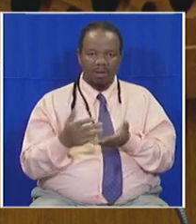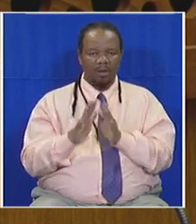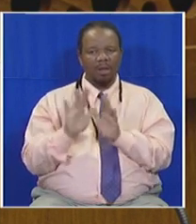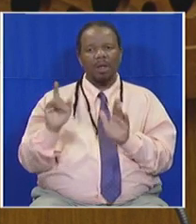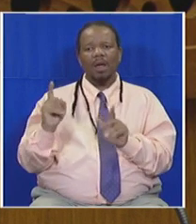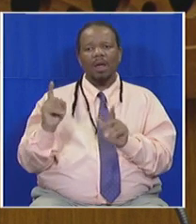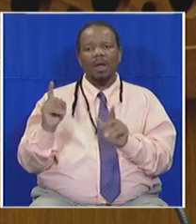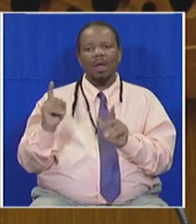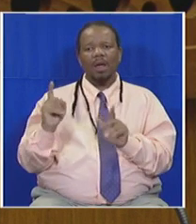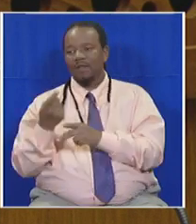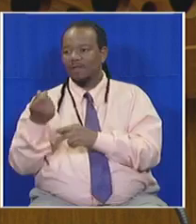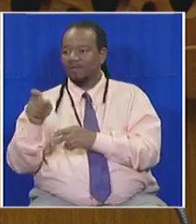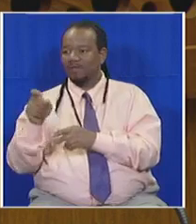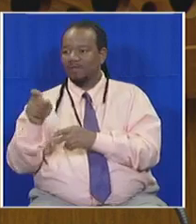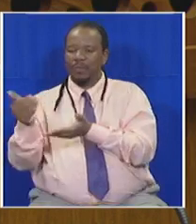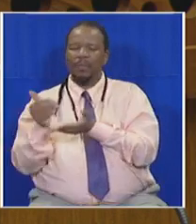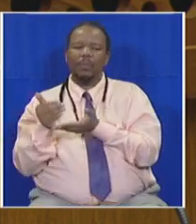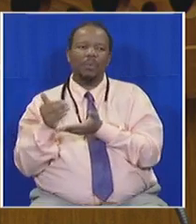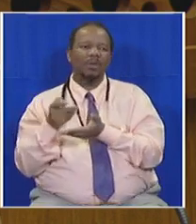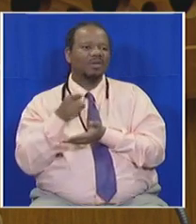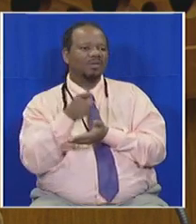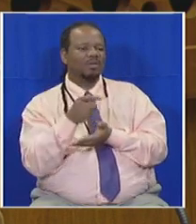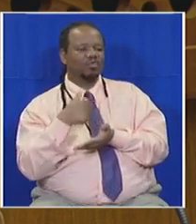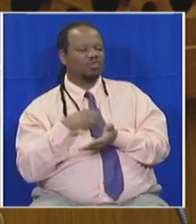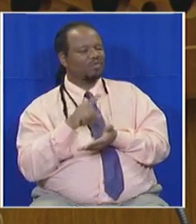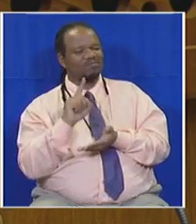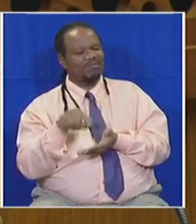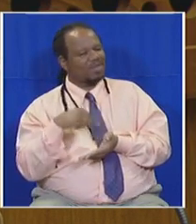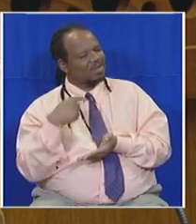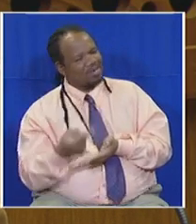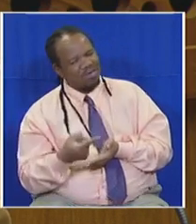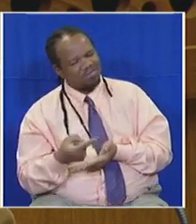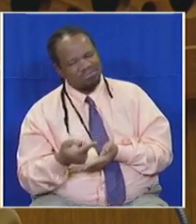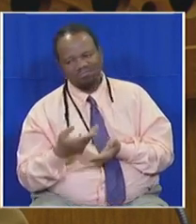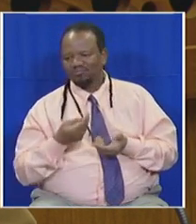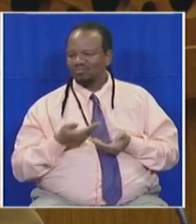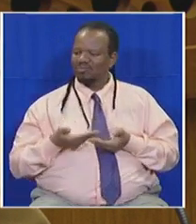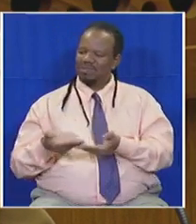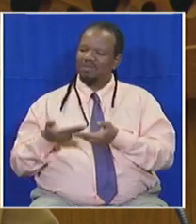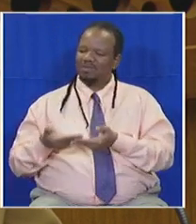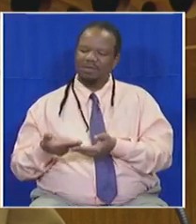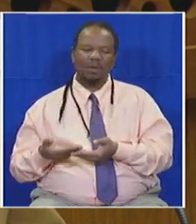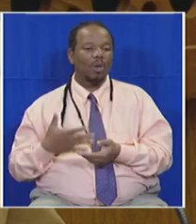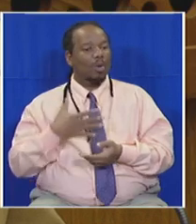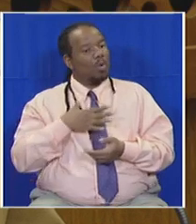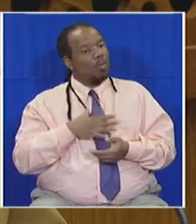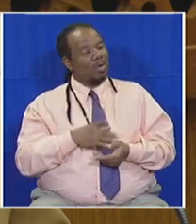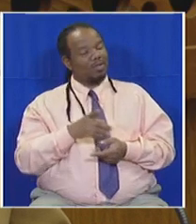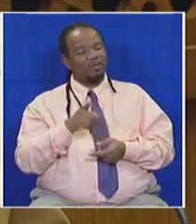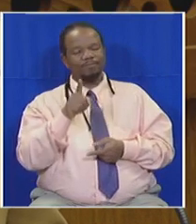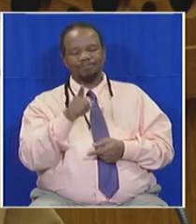collection undermines the ability of municipalities to deliver services. We want municipalities to